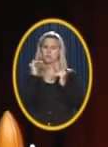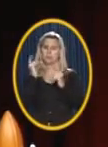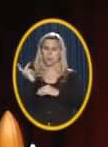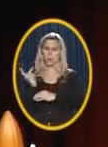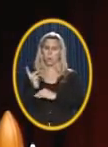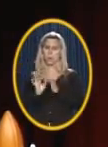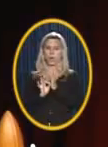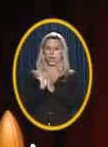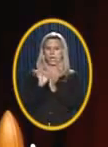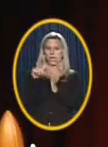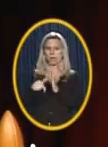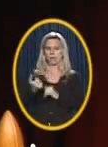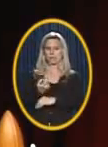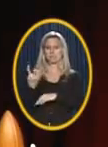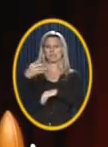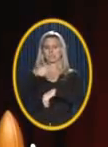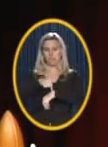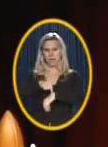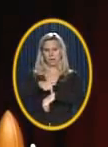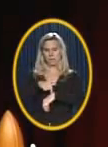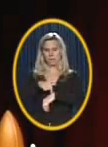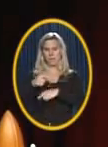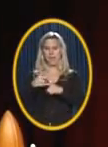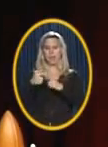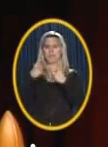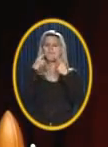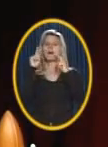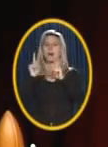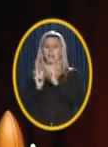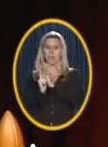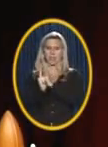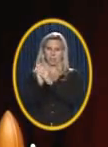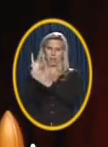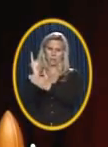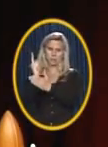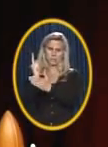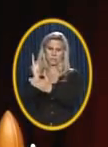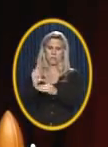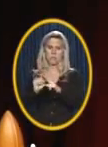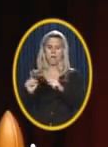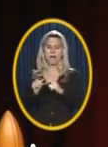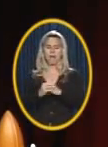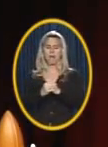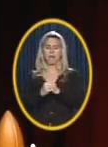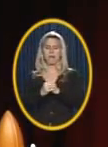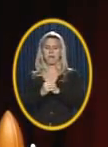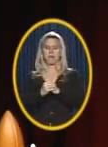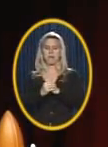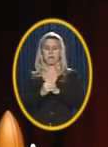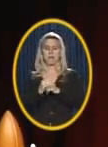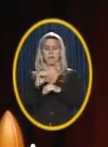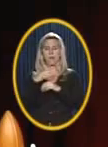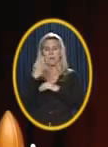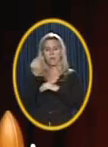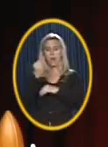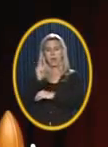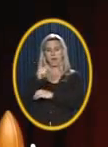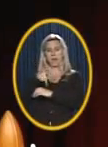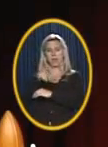were going to count down several times before we actually lifted off. We went out on April the